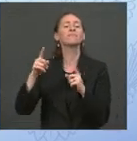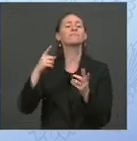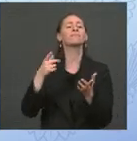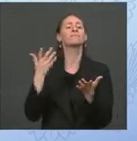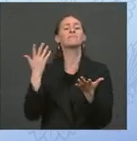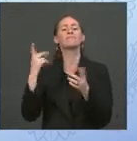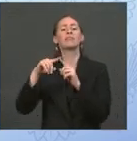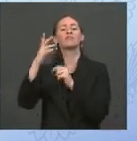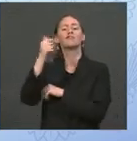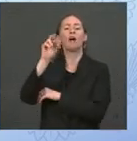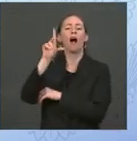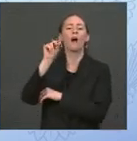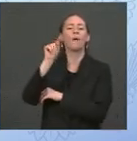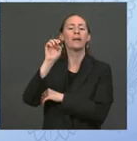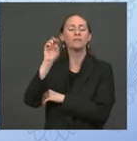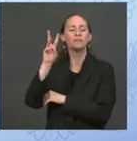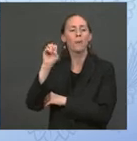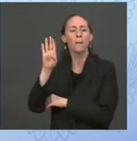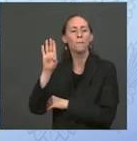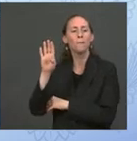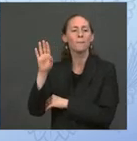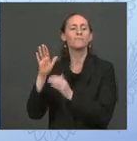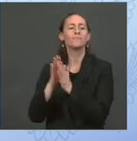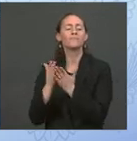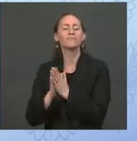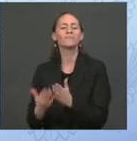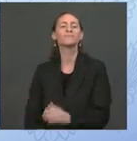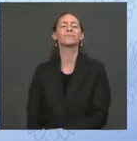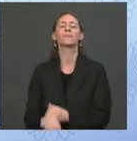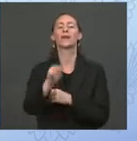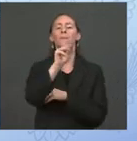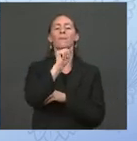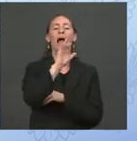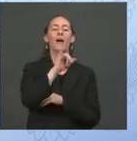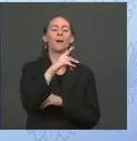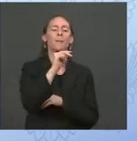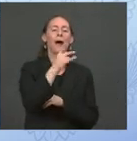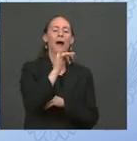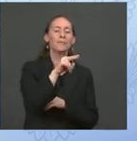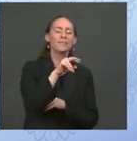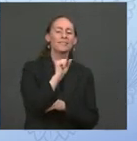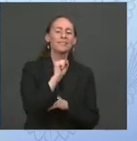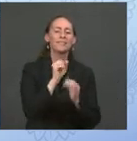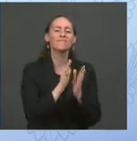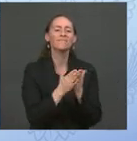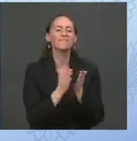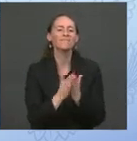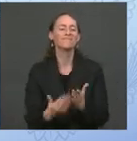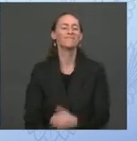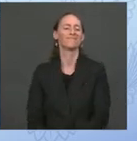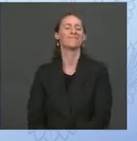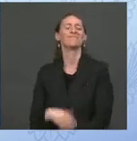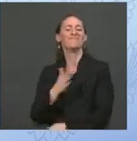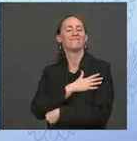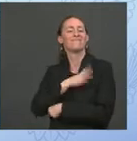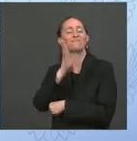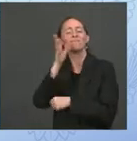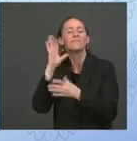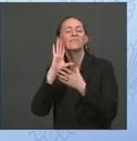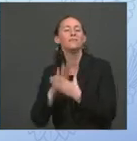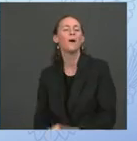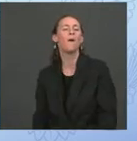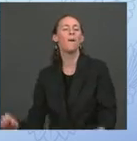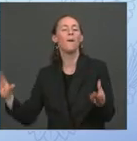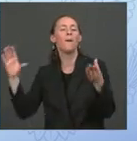was spellbinding. And every child who walked through the walls of her classroom